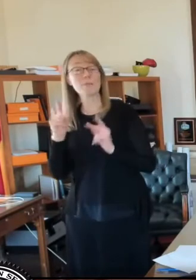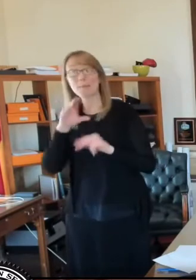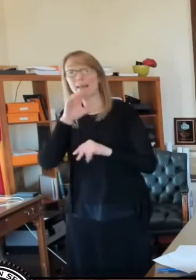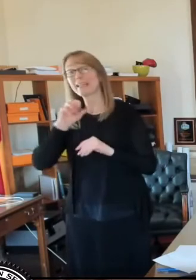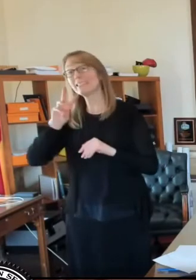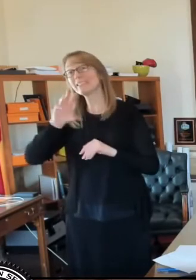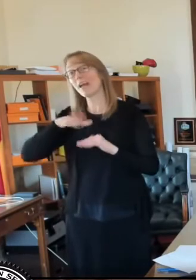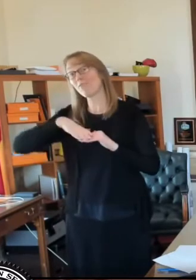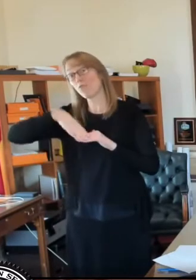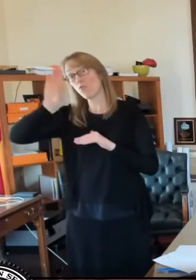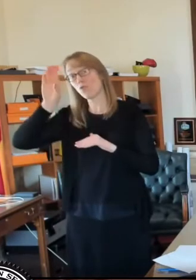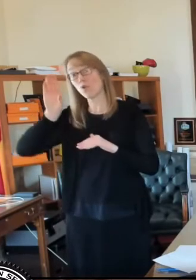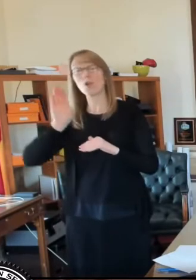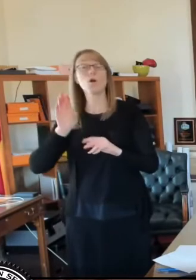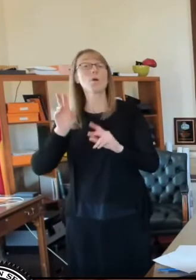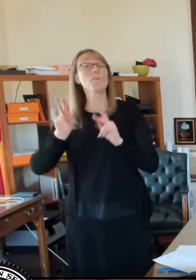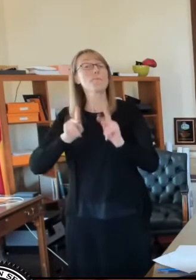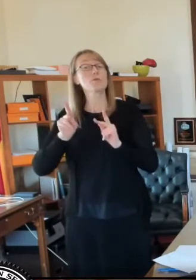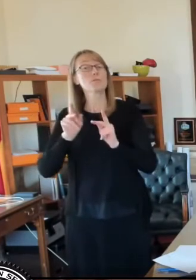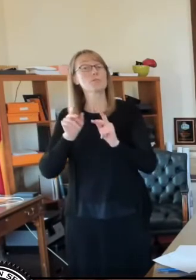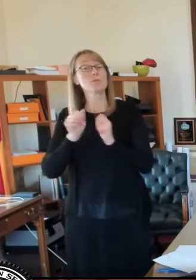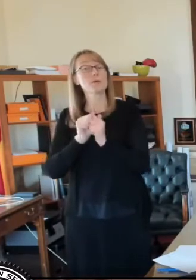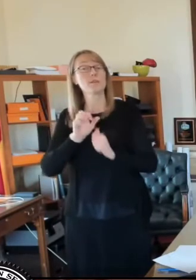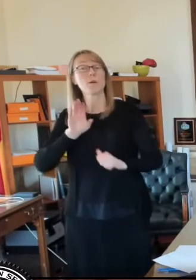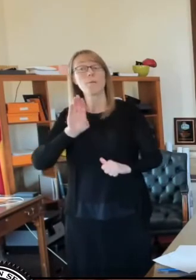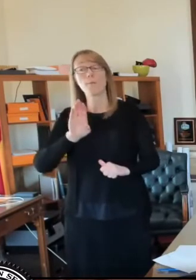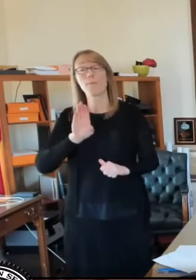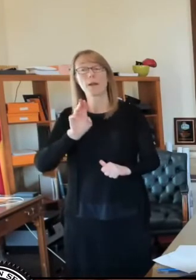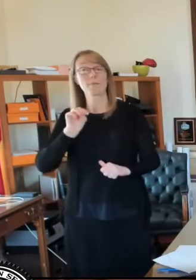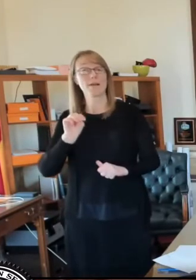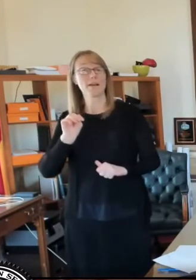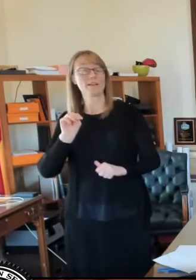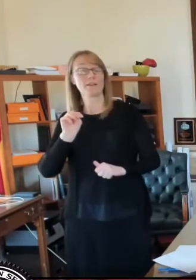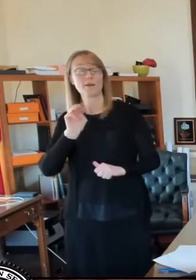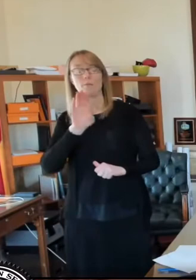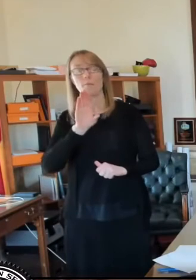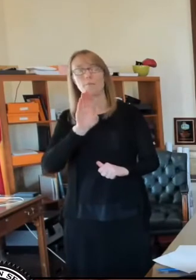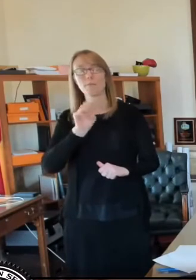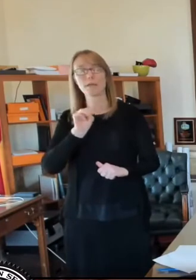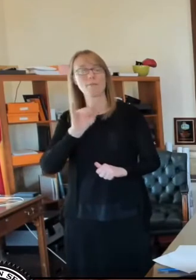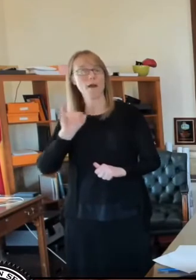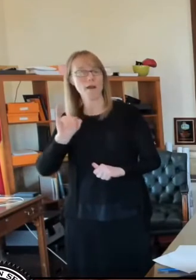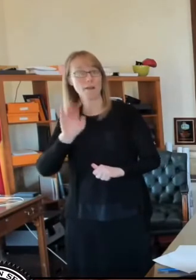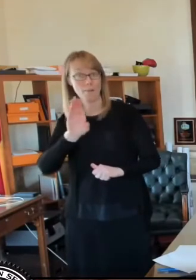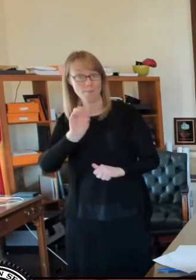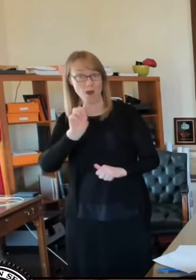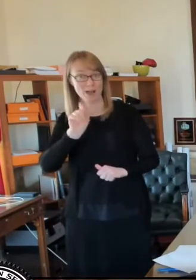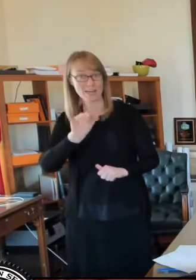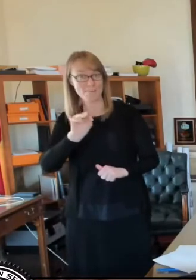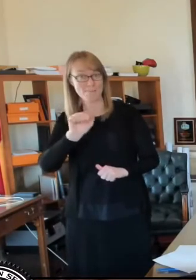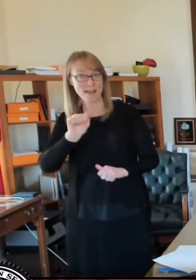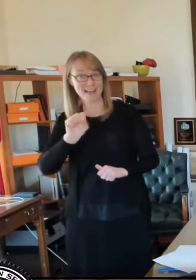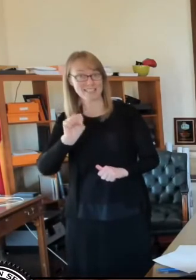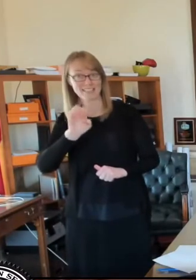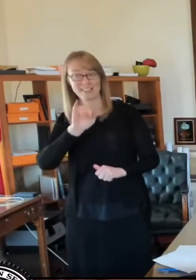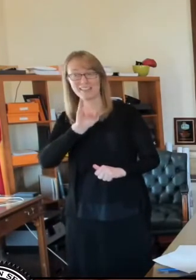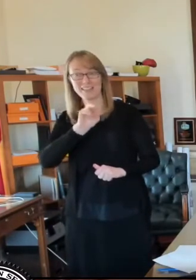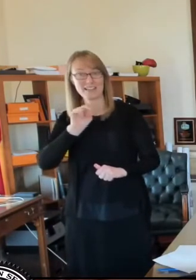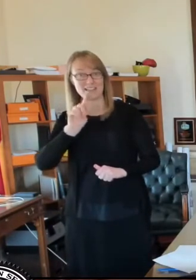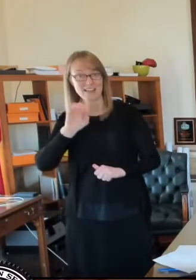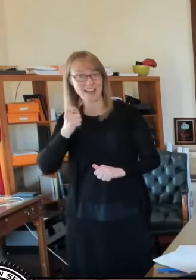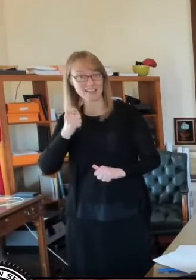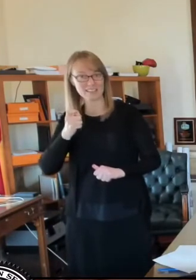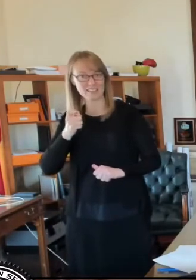of greater than 30. I don't think most of us know our body mass index, but essentially folks